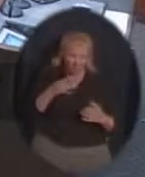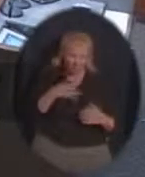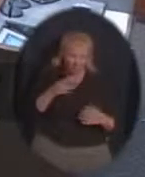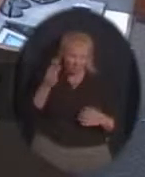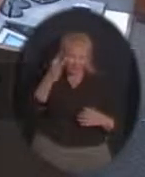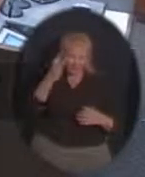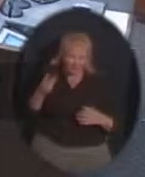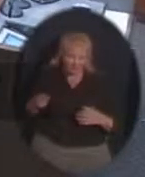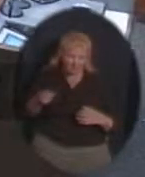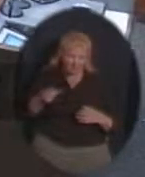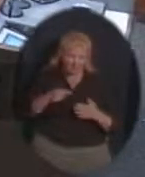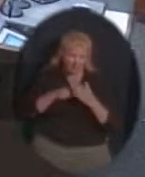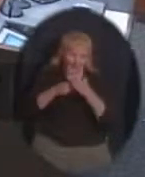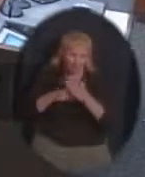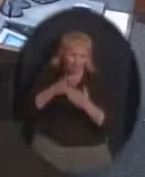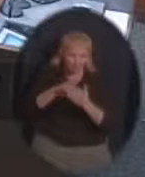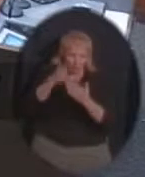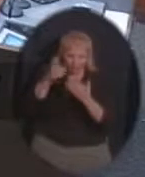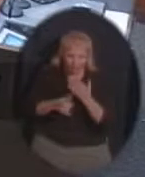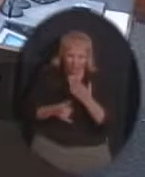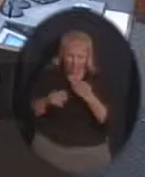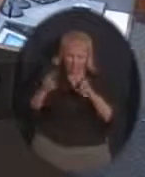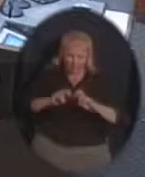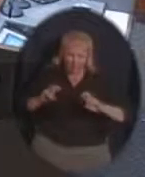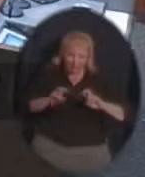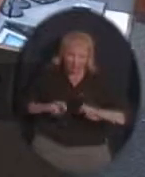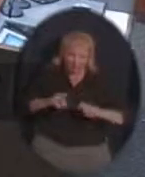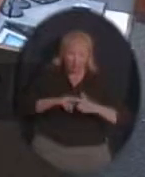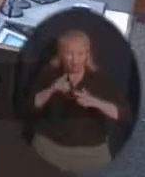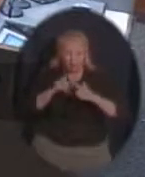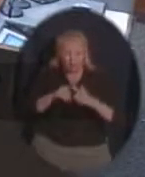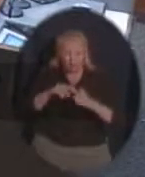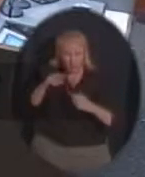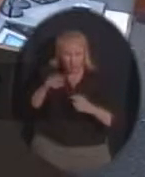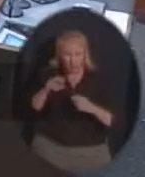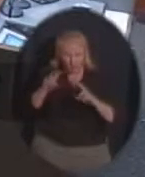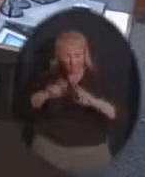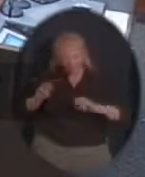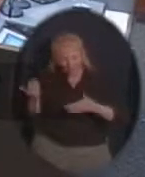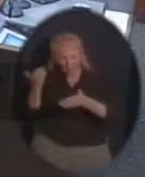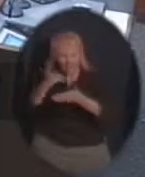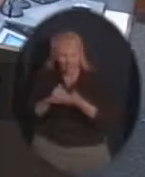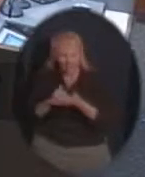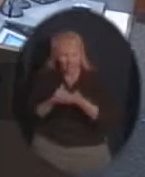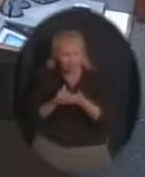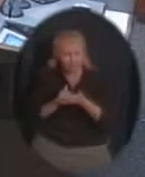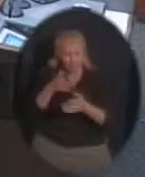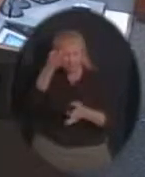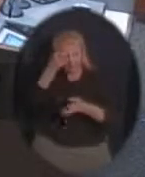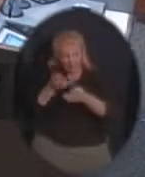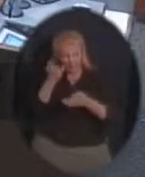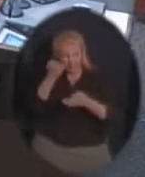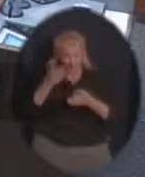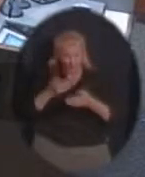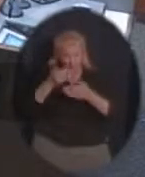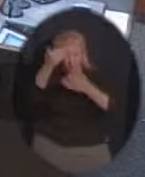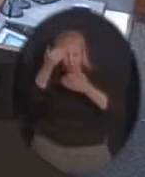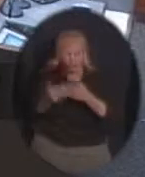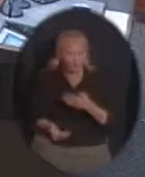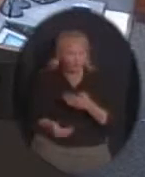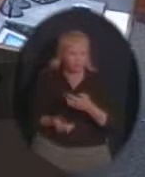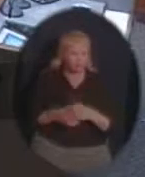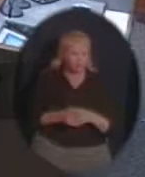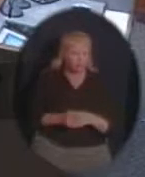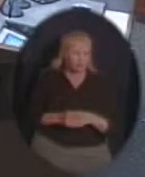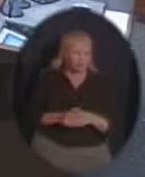then we'll look at it again and move on from there, whether we continue it or disband it. I know the plan time that's talked about in here, that's not a reason